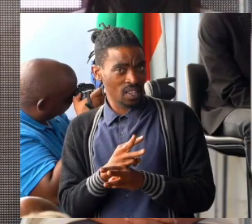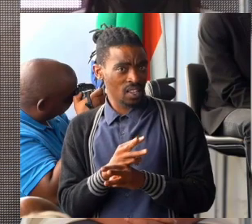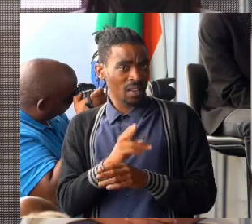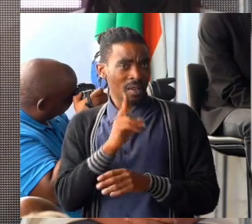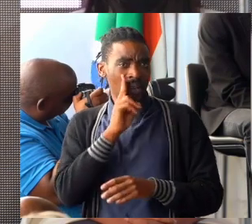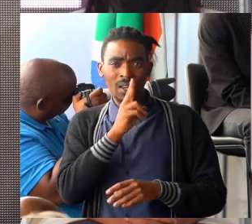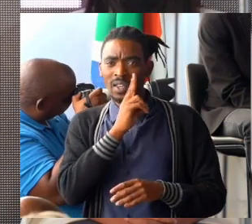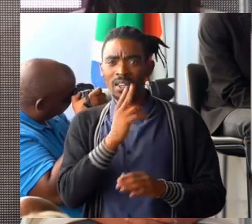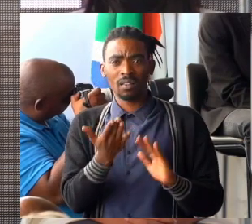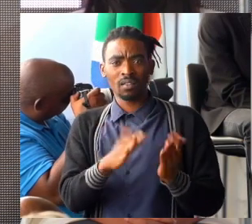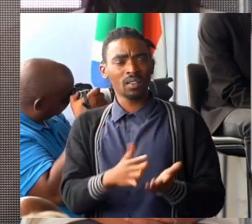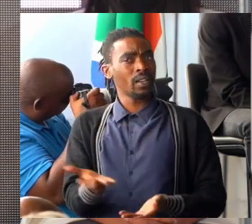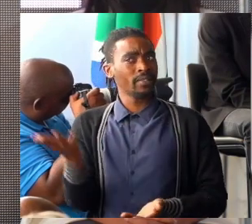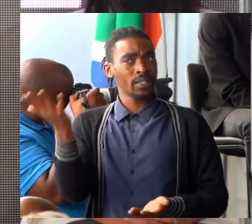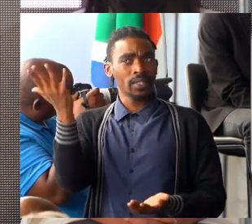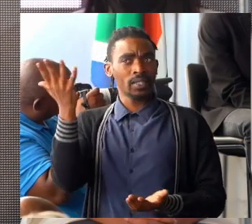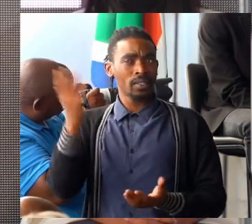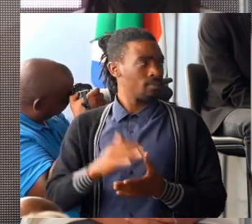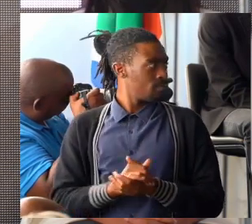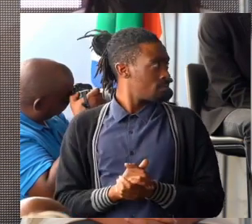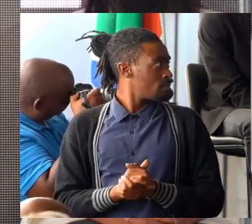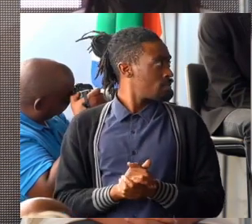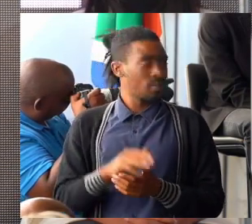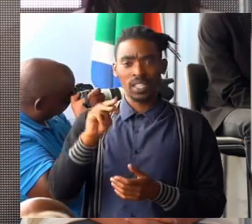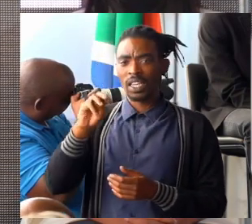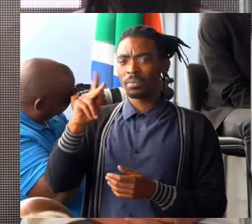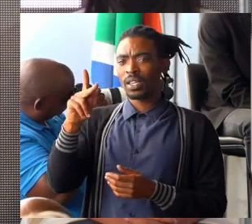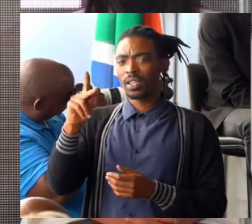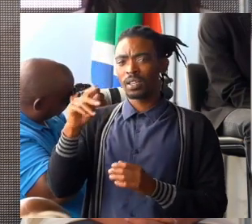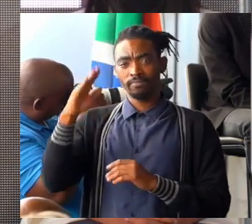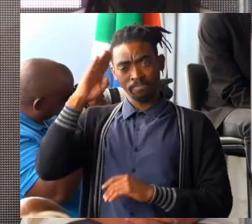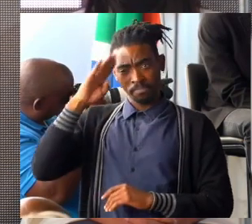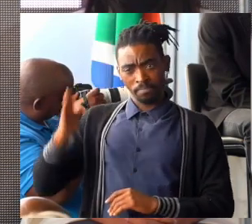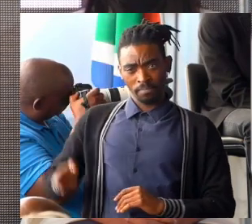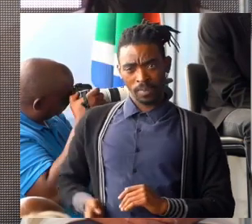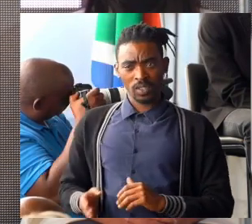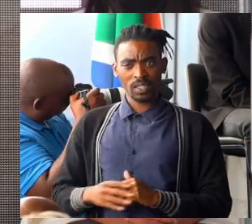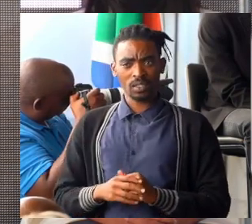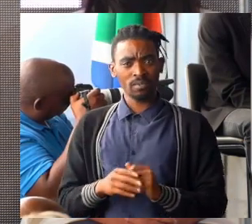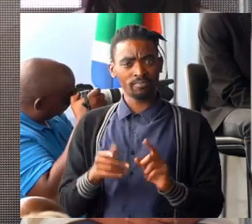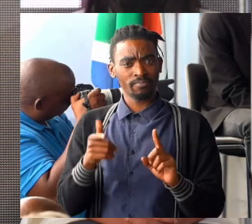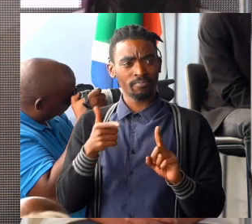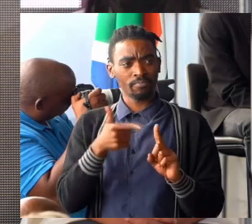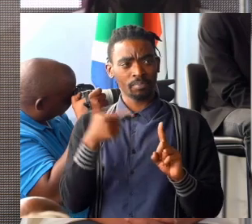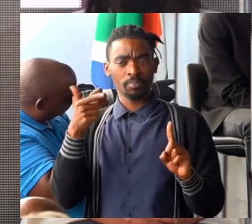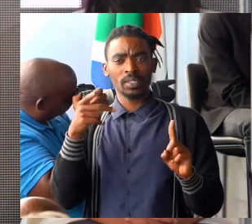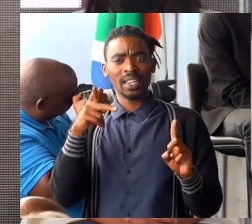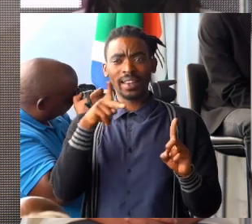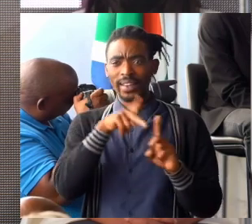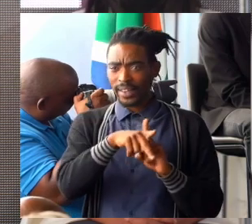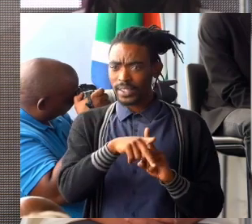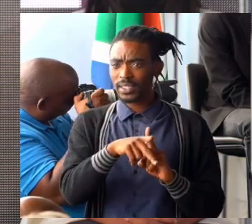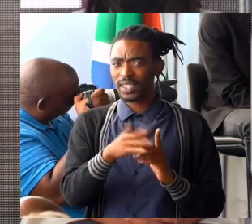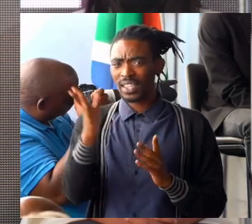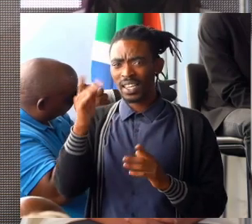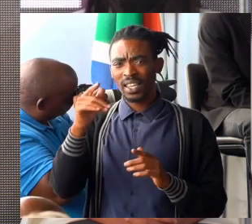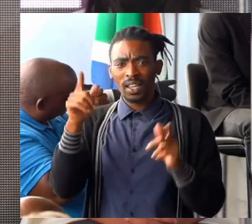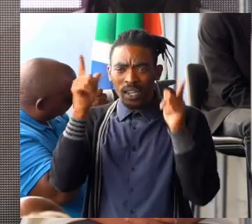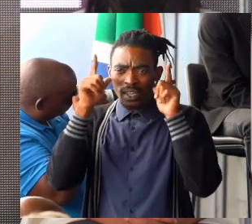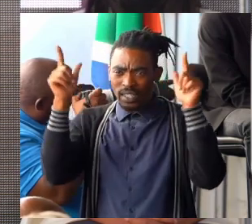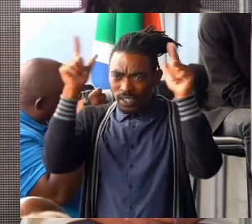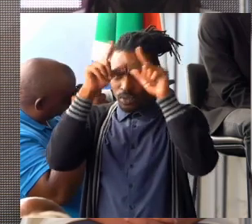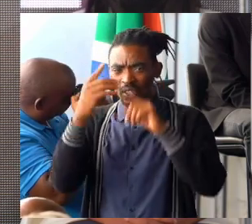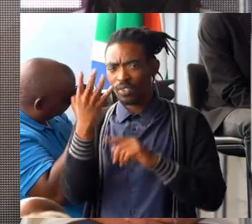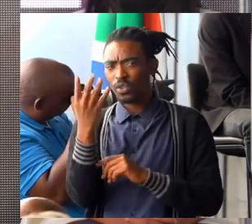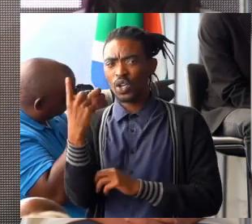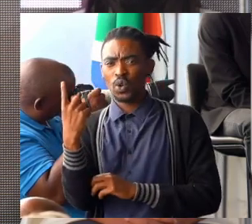had died. He was an MK soldier. He was killed in 1982 in Lesotho, along with 41